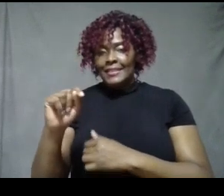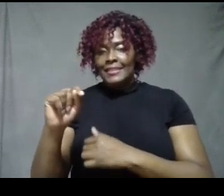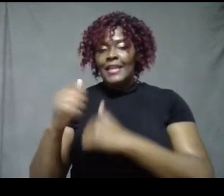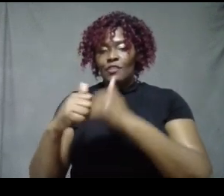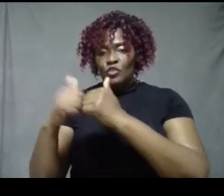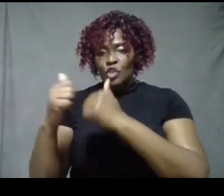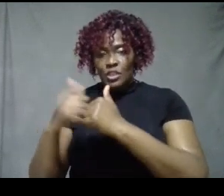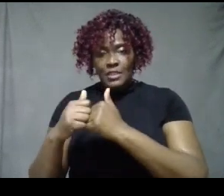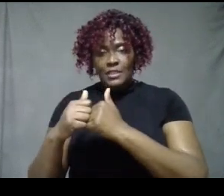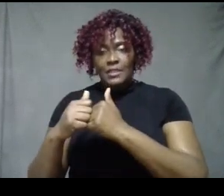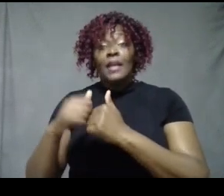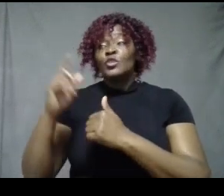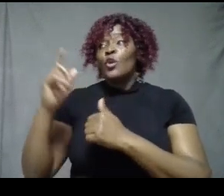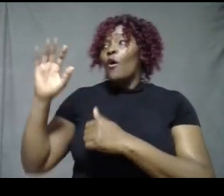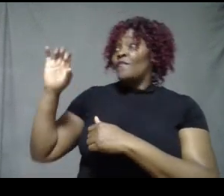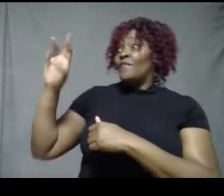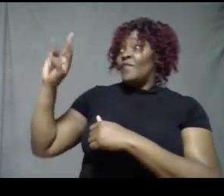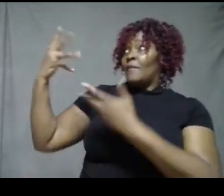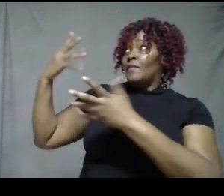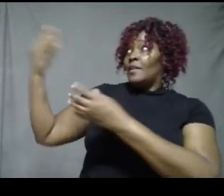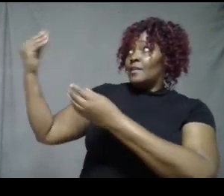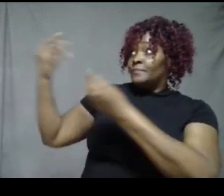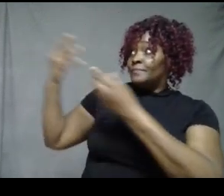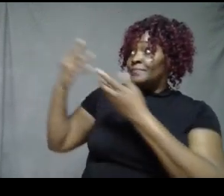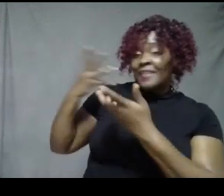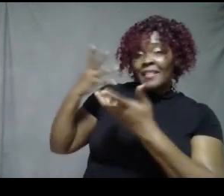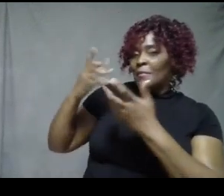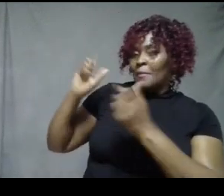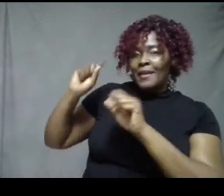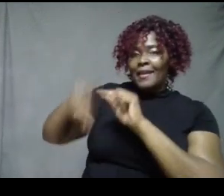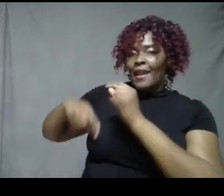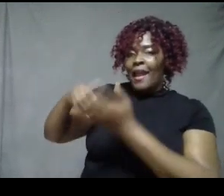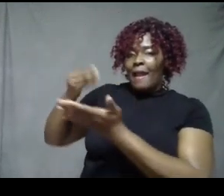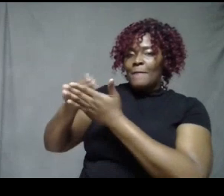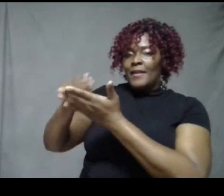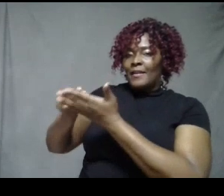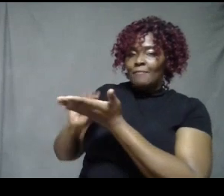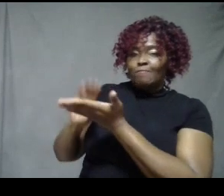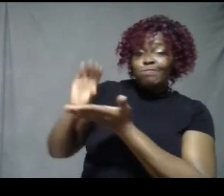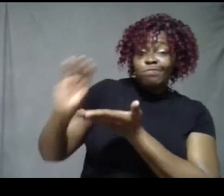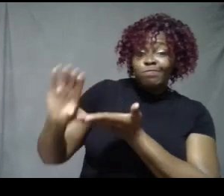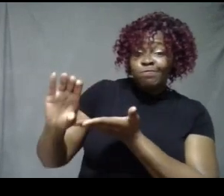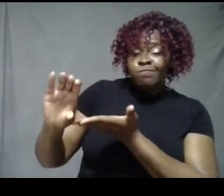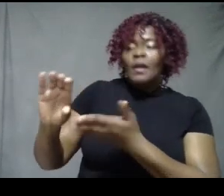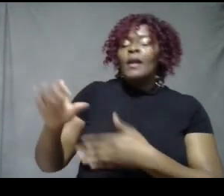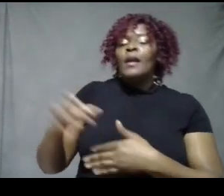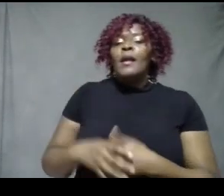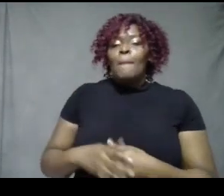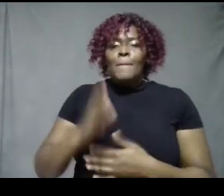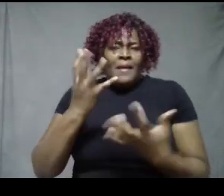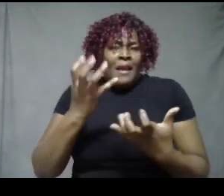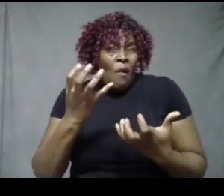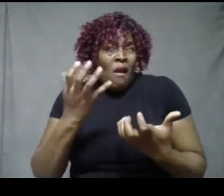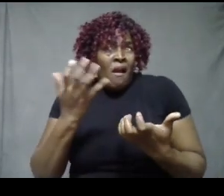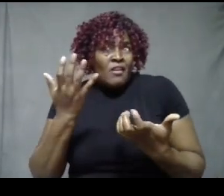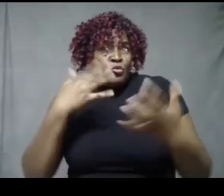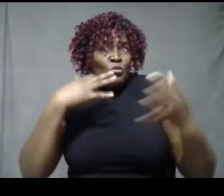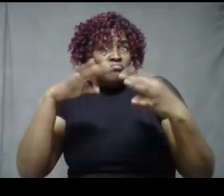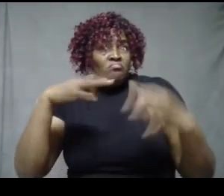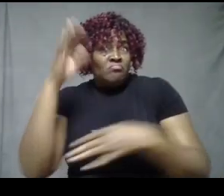FEMA that they may not be able to fund this grant, but I would like to go through the presentation if you so allow